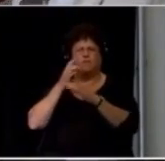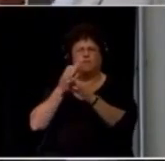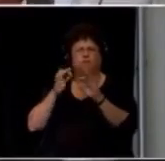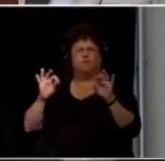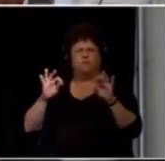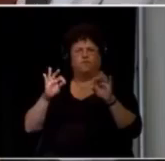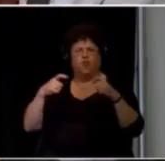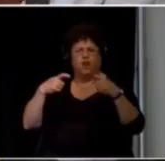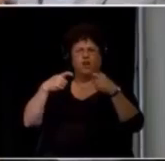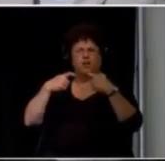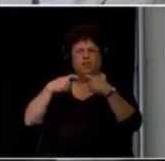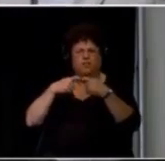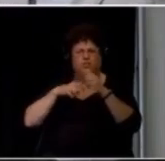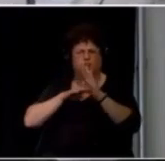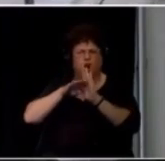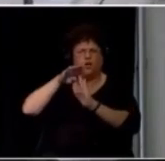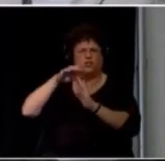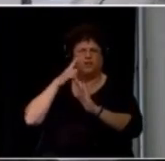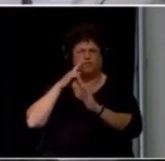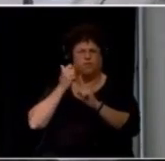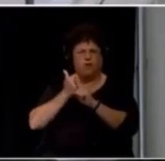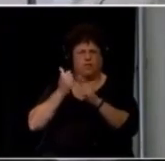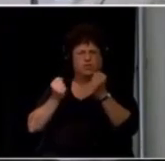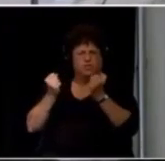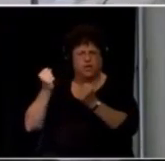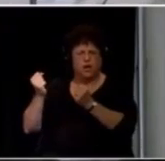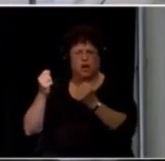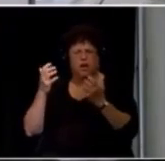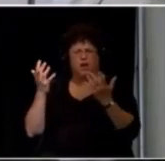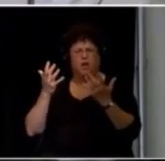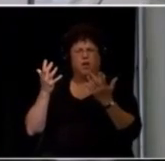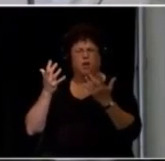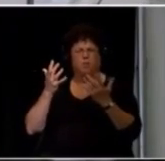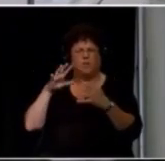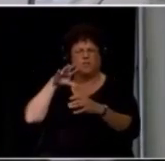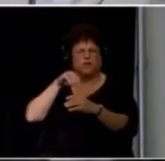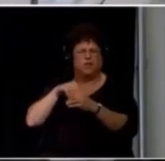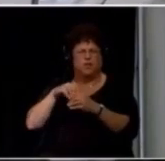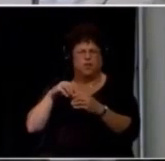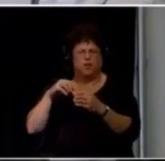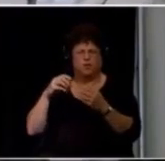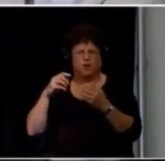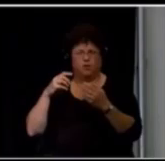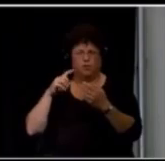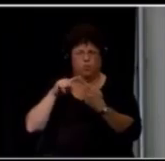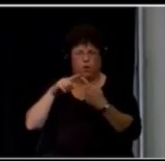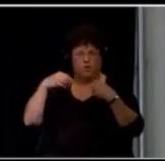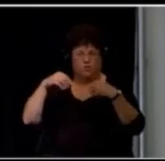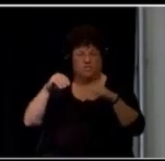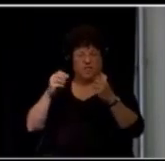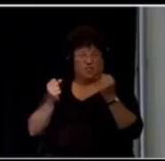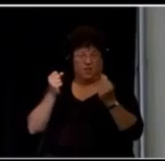free charging per vehicle, and what is the accounting for it when you sell a car?